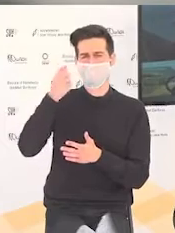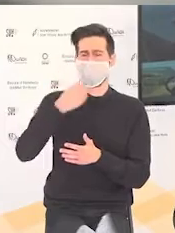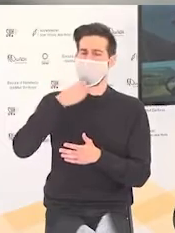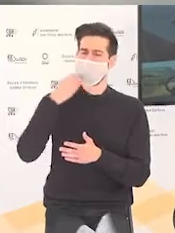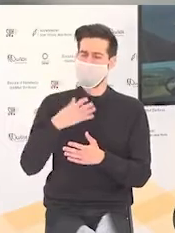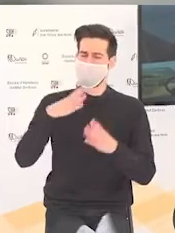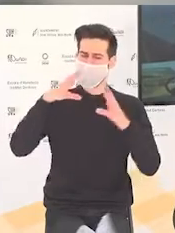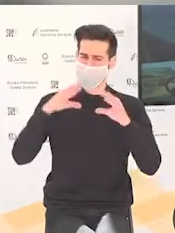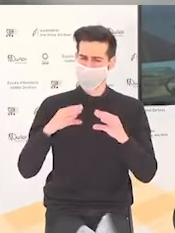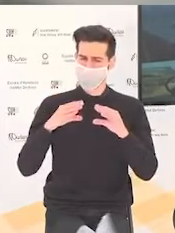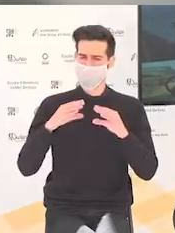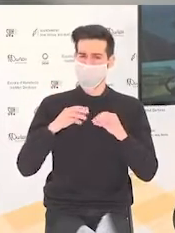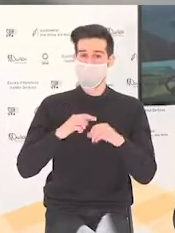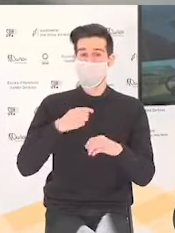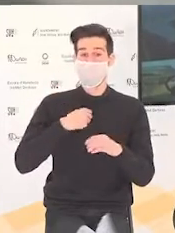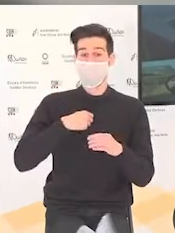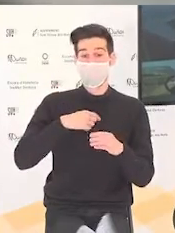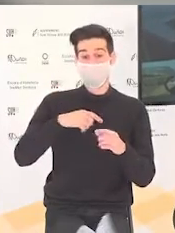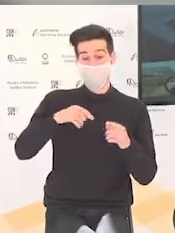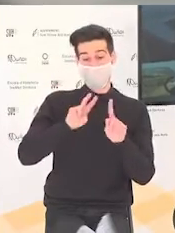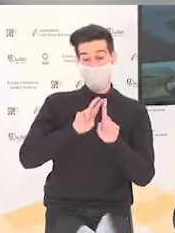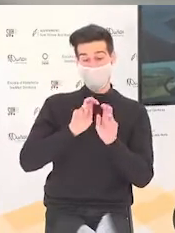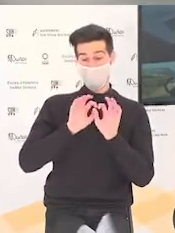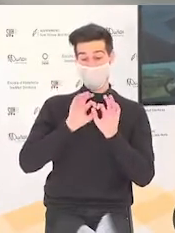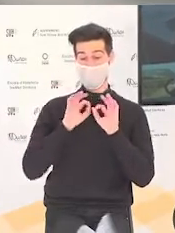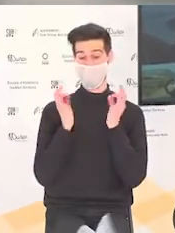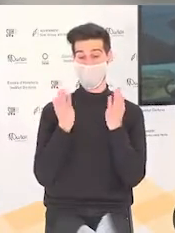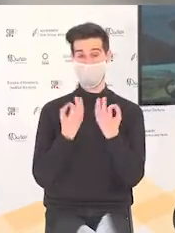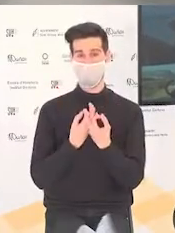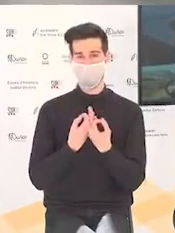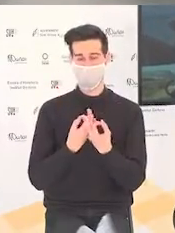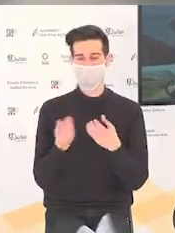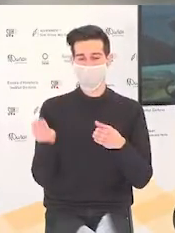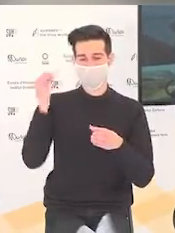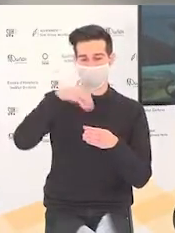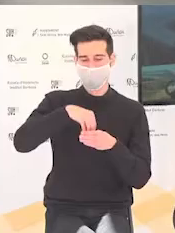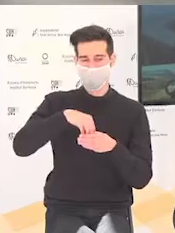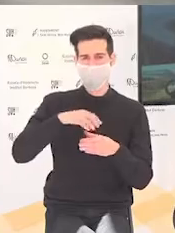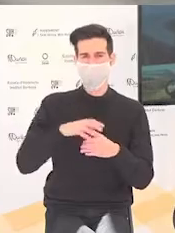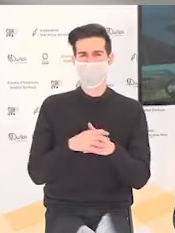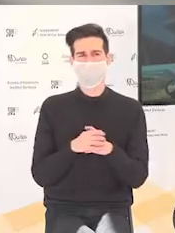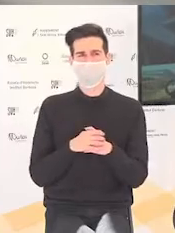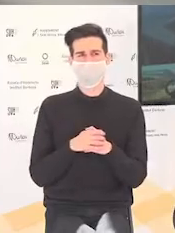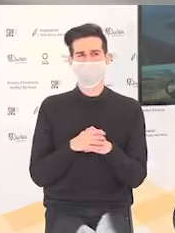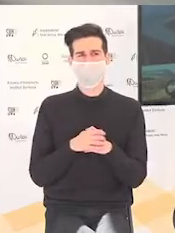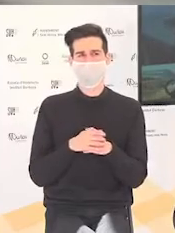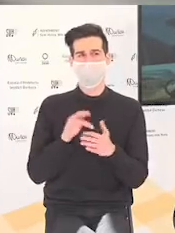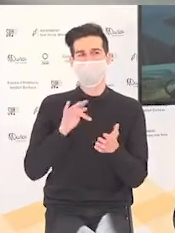los moldes. Obviously I'm constantly stirring to make sure that it's not going to burn on the bottom. Obviamente lo voy